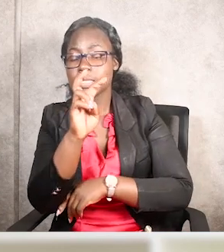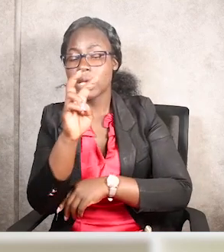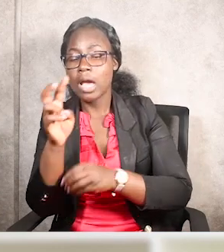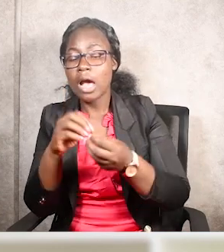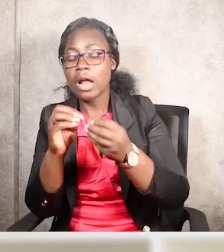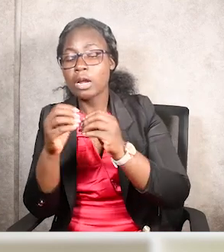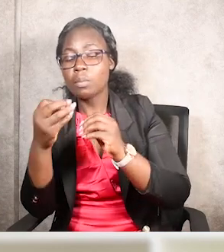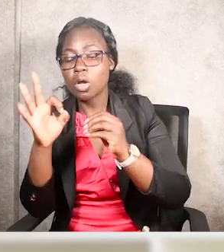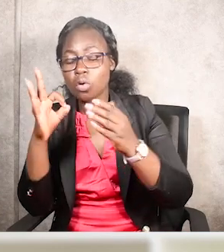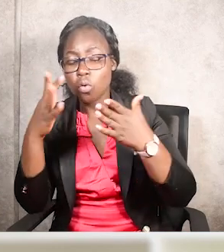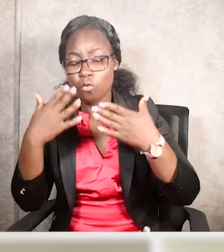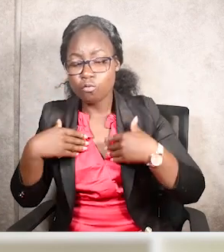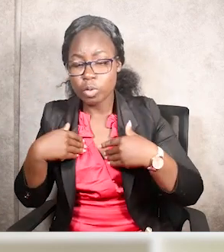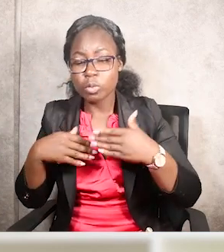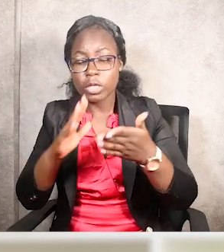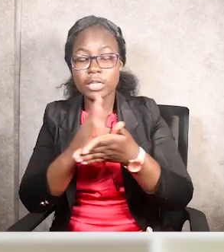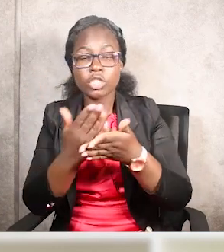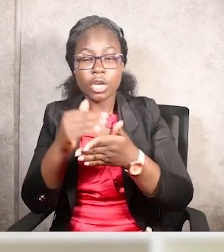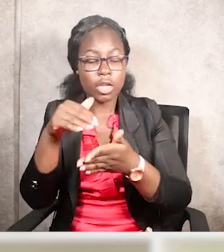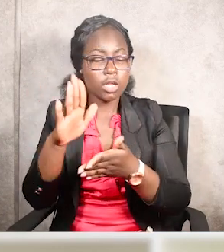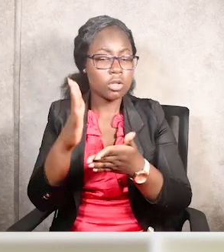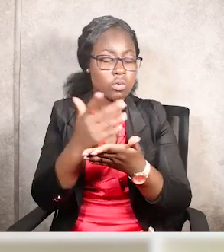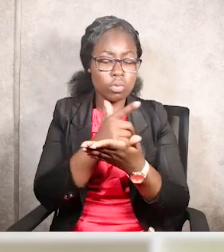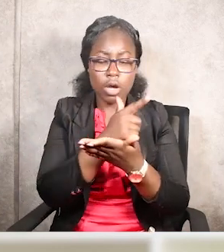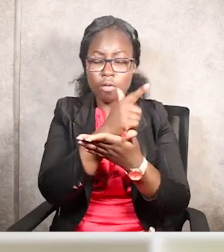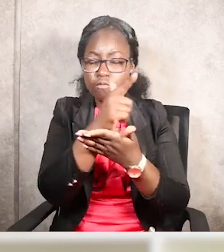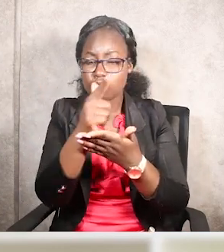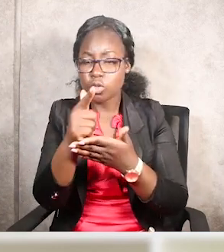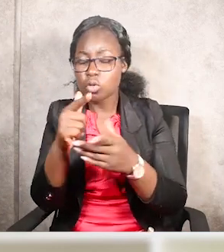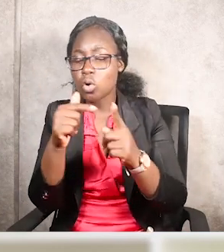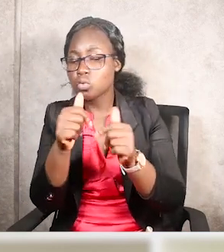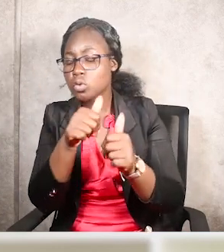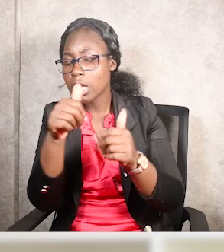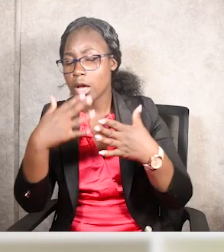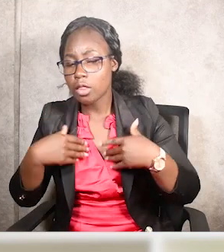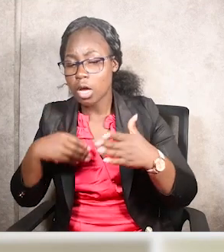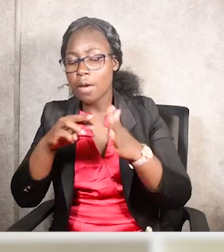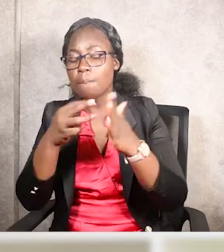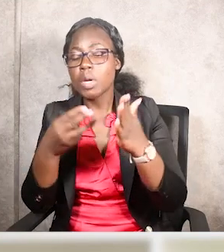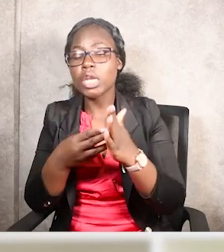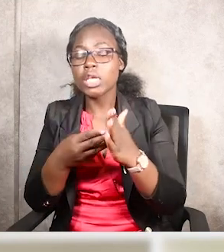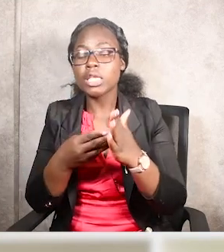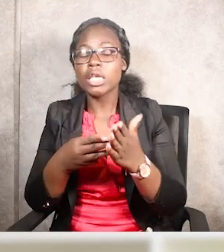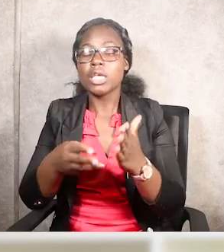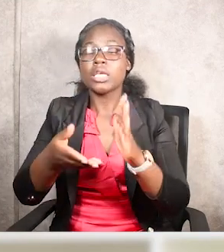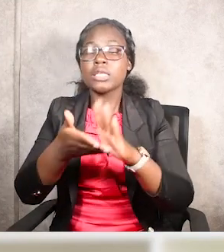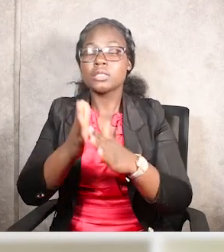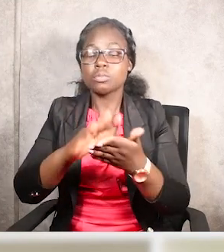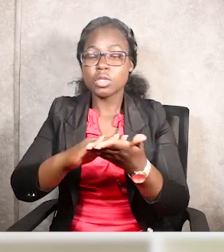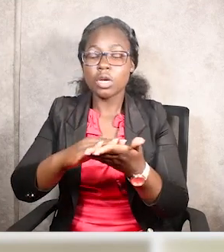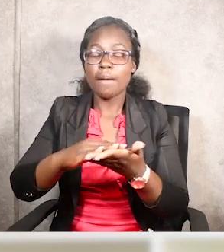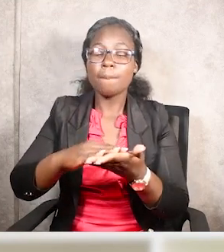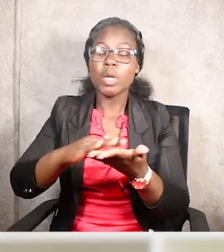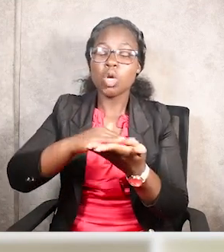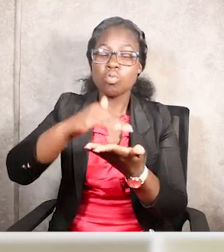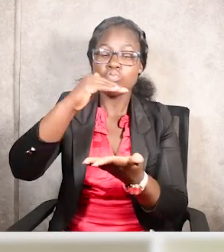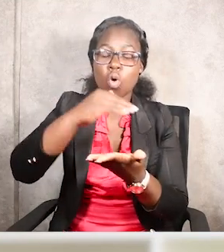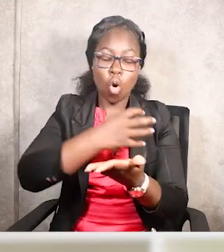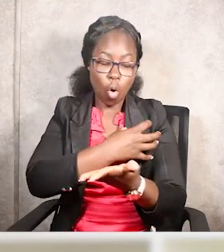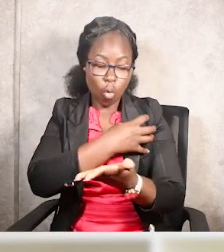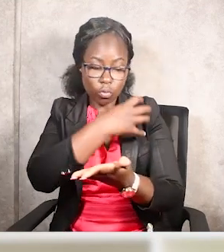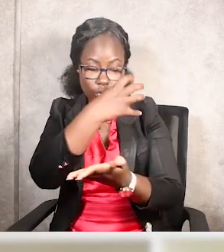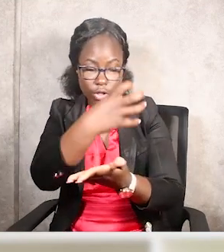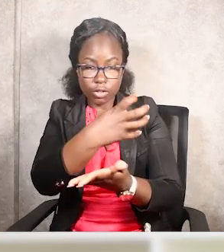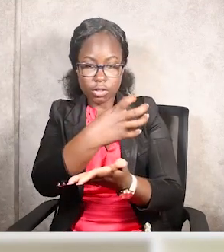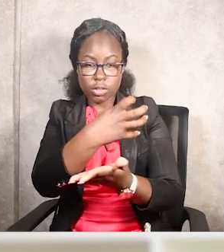see a number of people are sharing your content to other people. That means that your content is becoming more